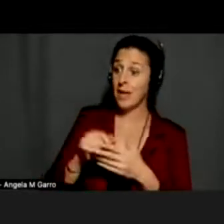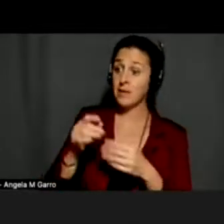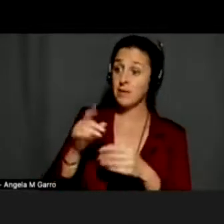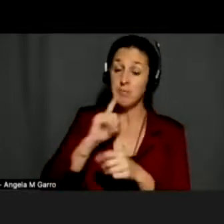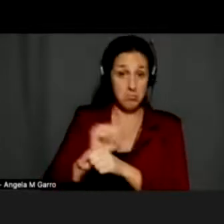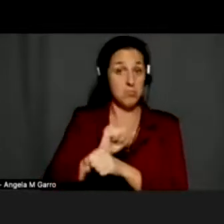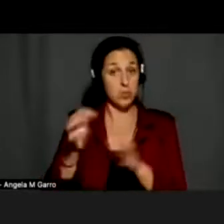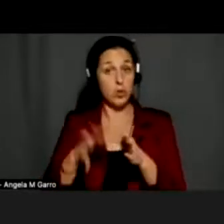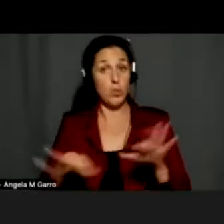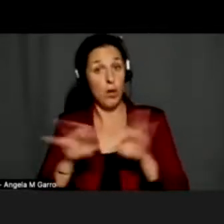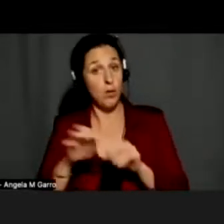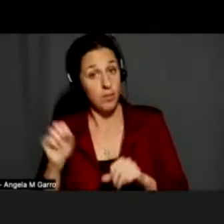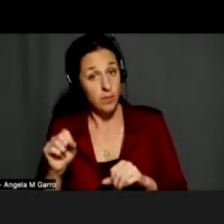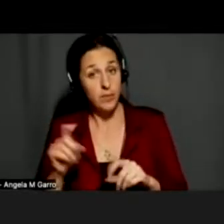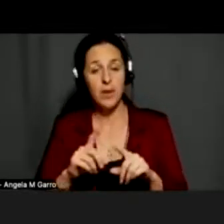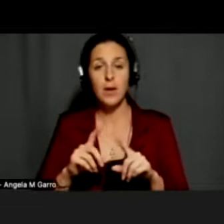And